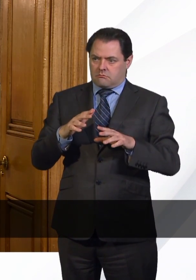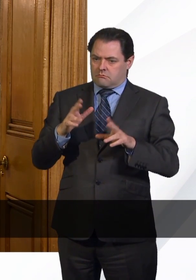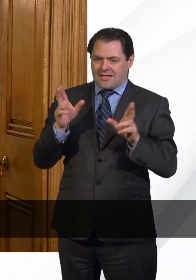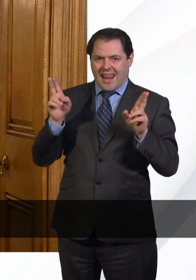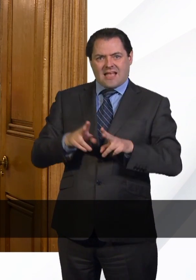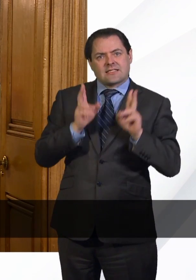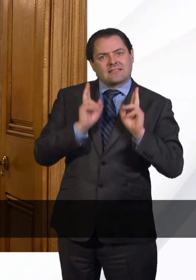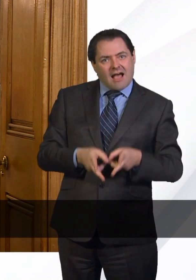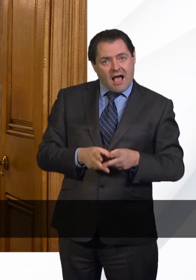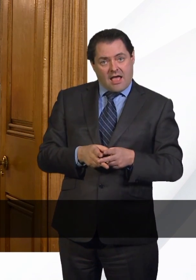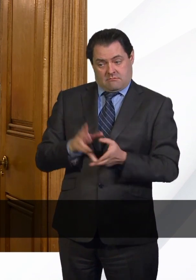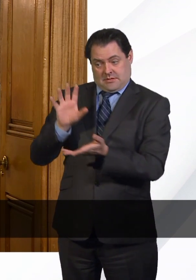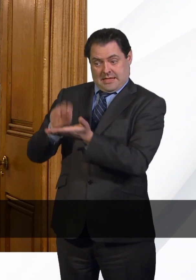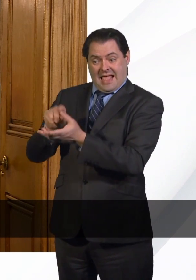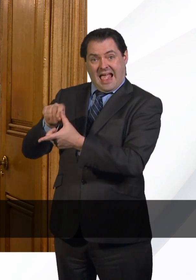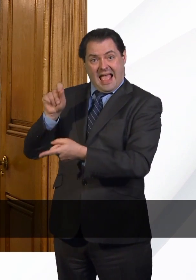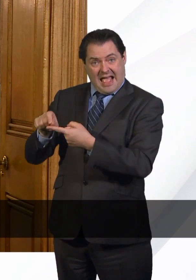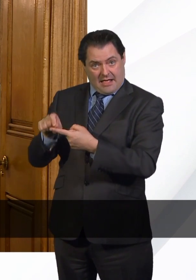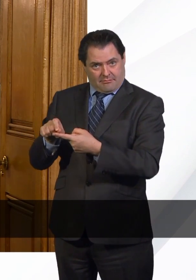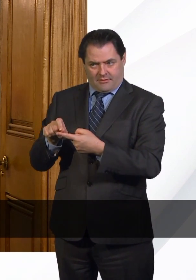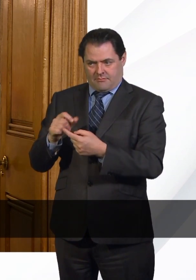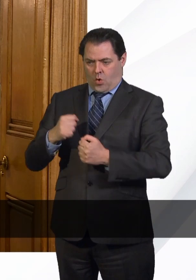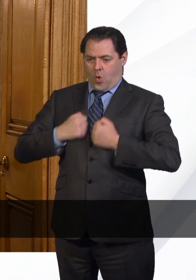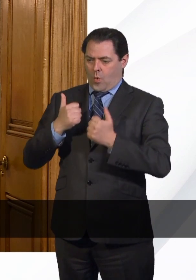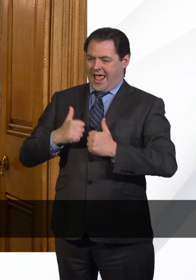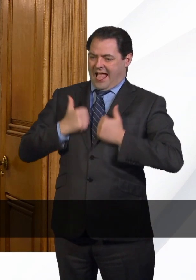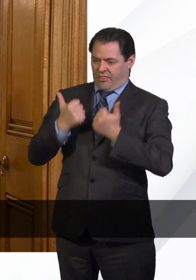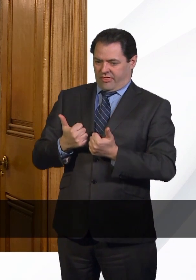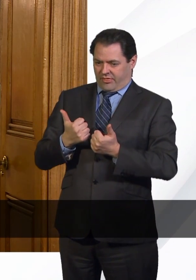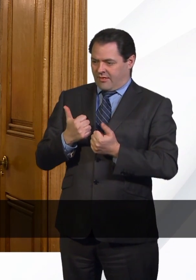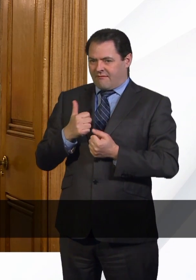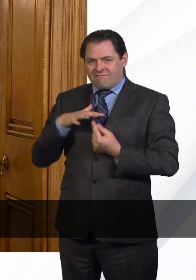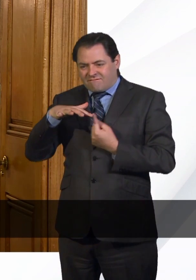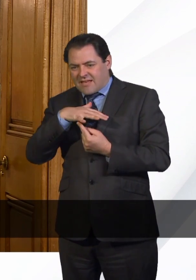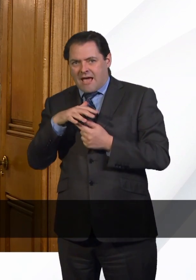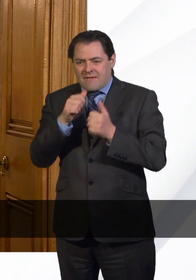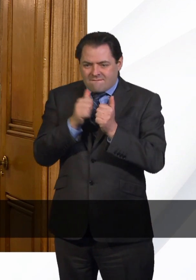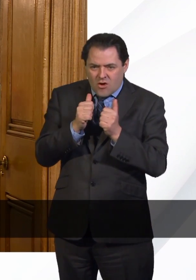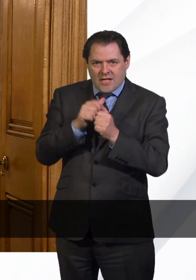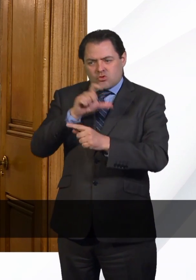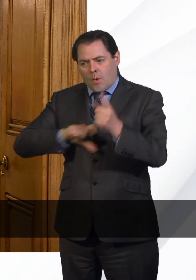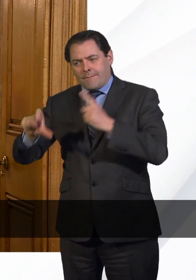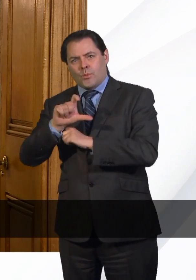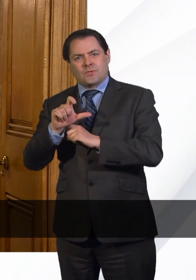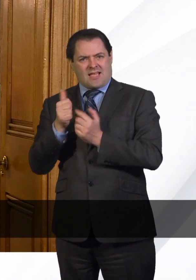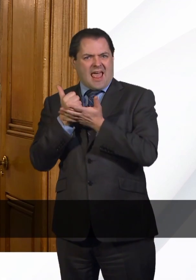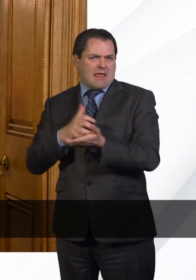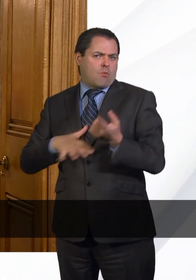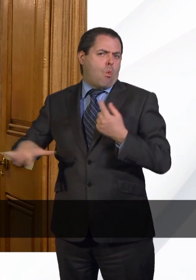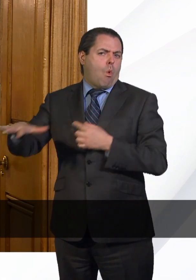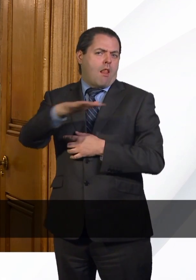ones, and the health of your community. I know the people of the Isle of Wight will embrace this